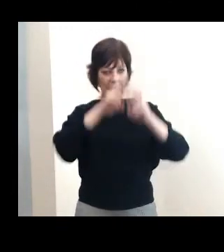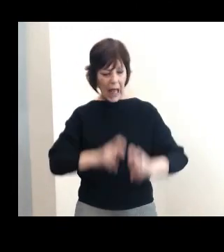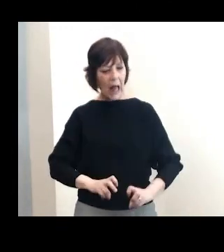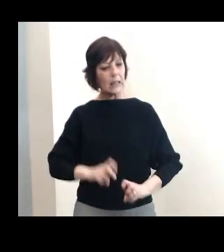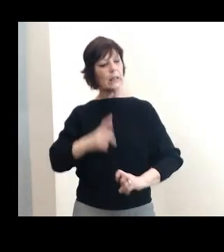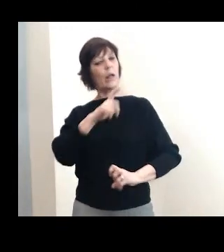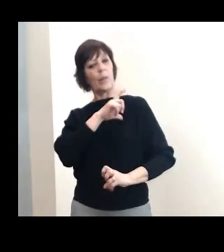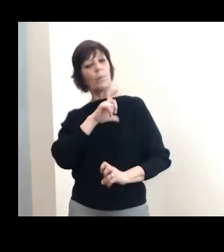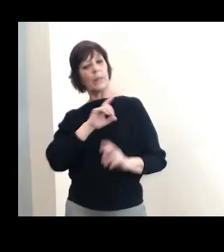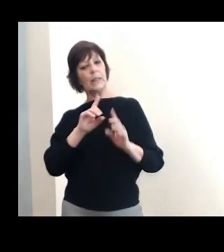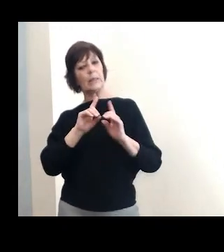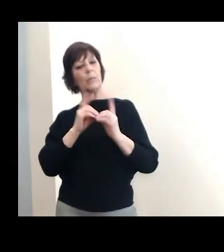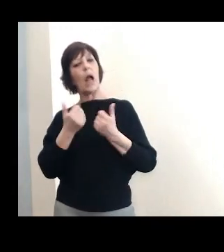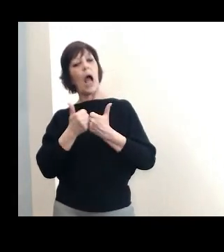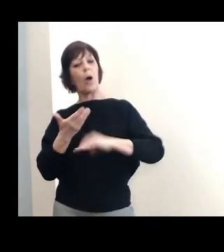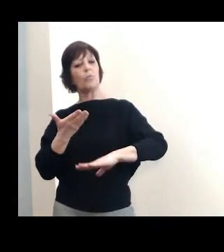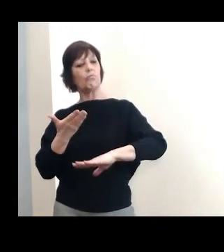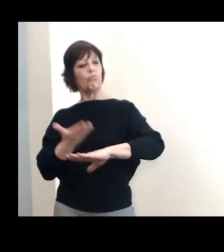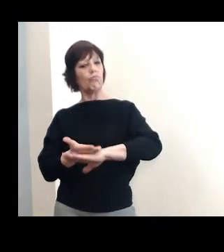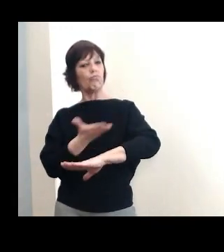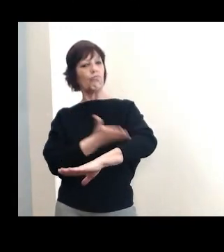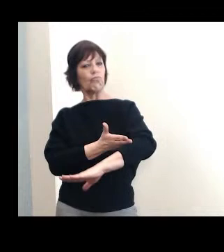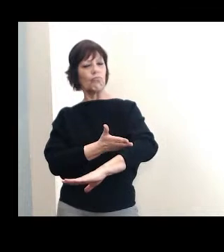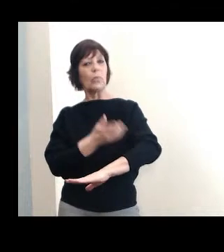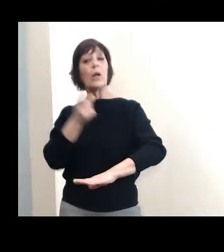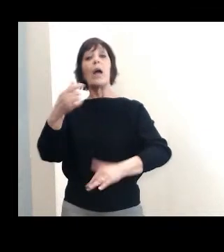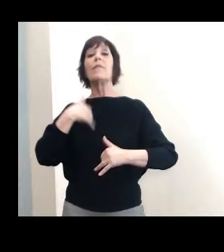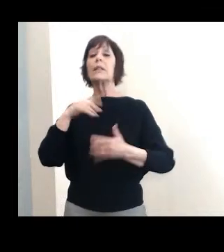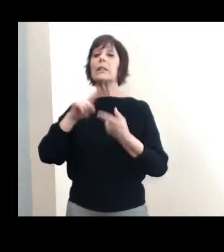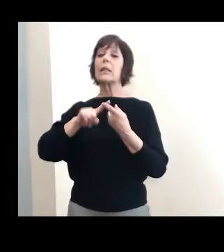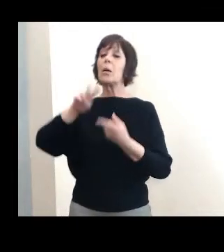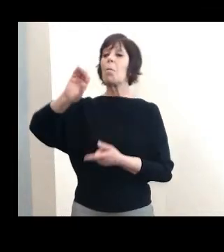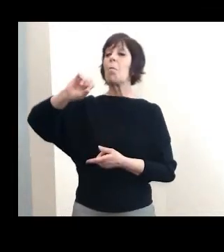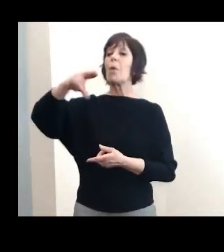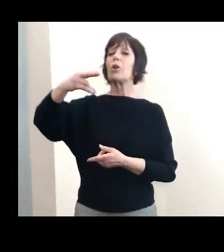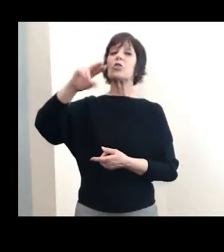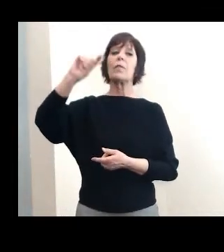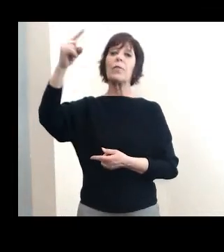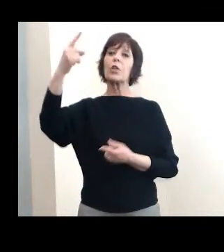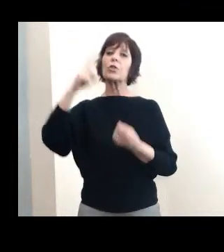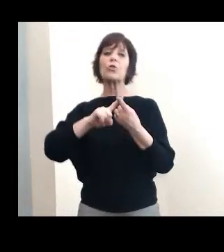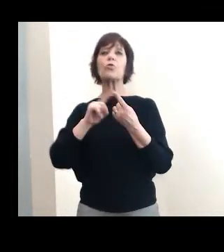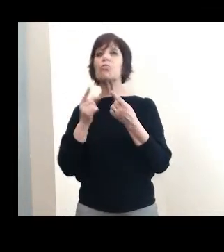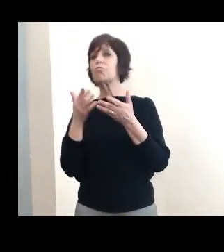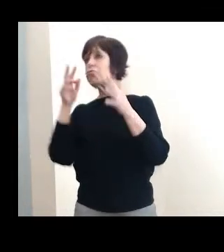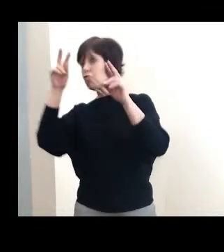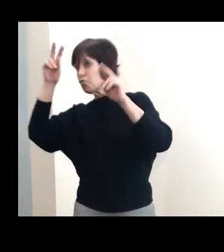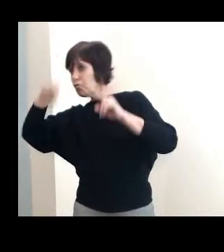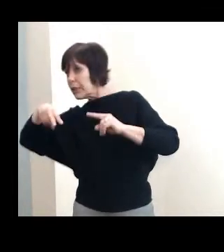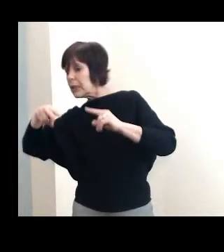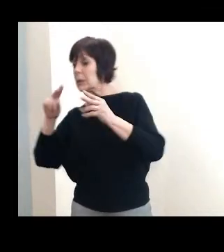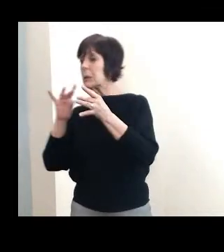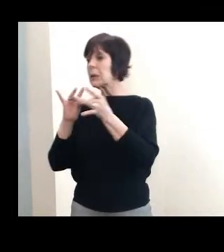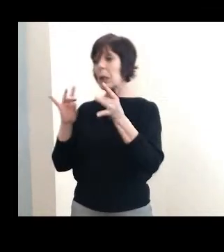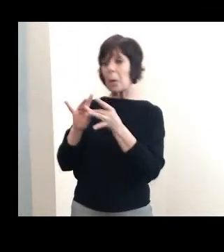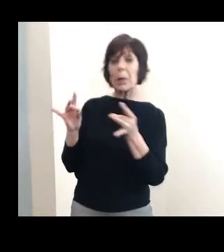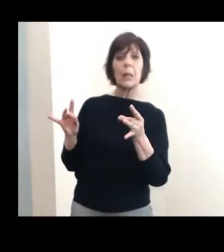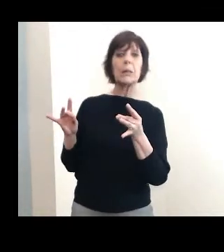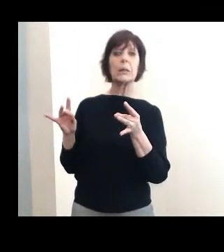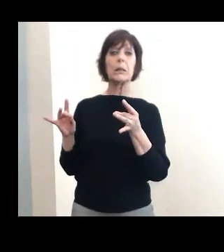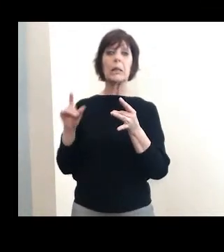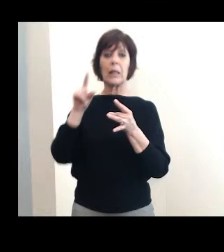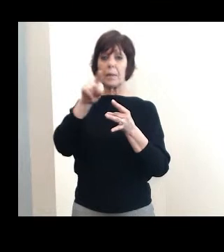review. As I said, the public has until March 1st to offer comments. You can read the report and comment on it at